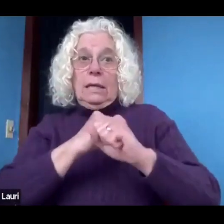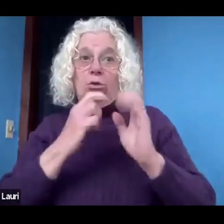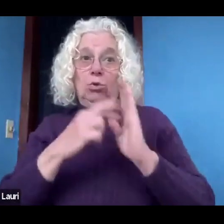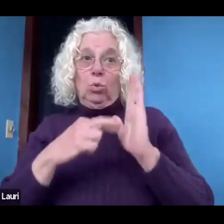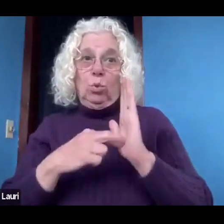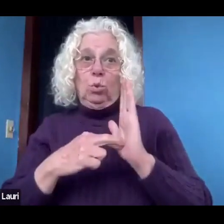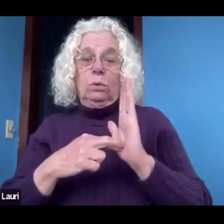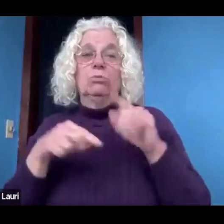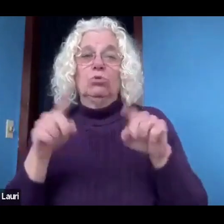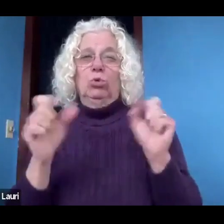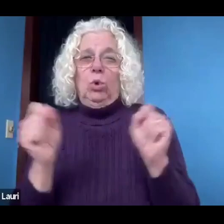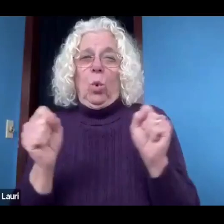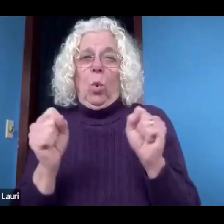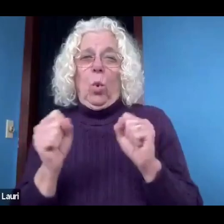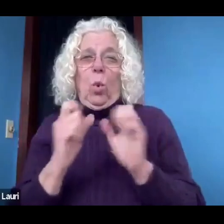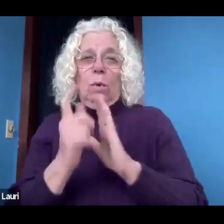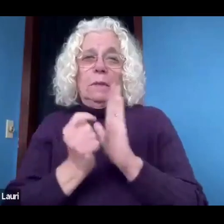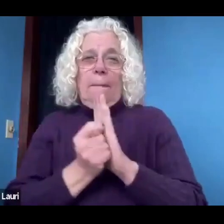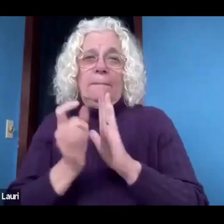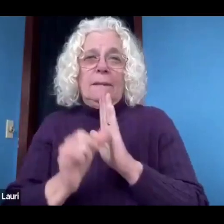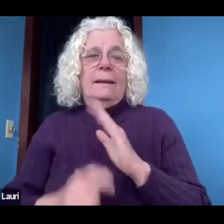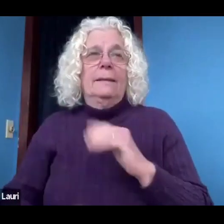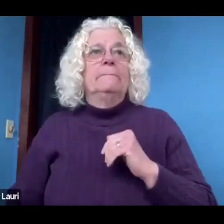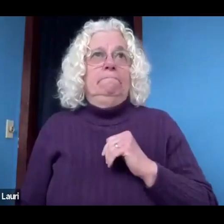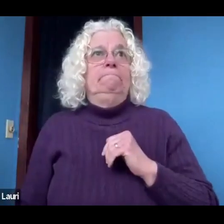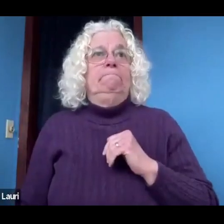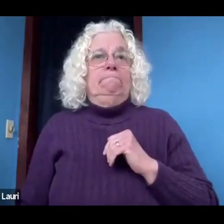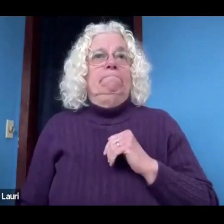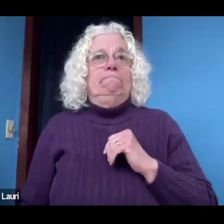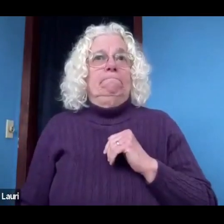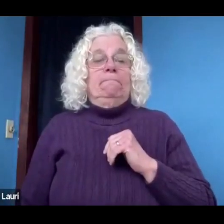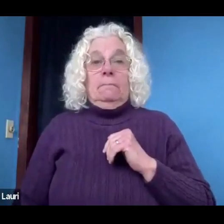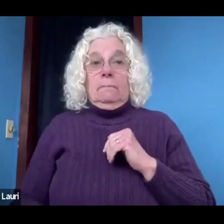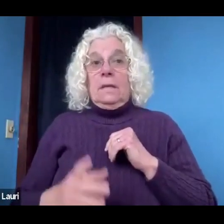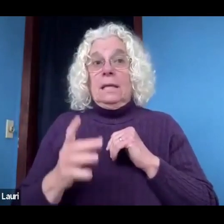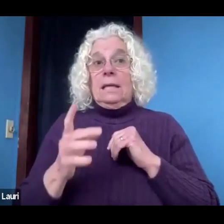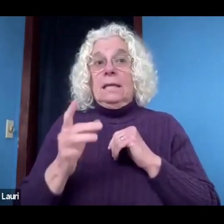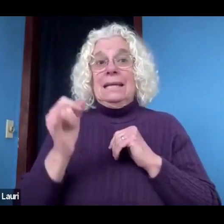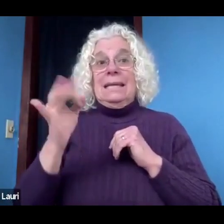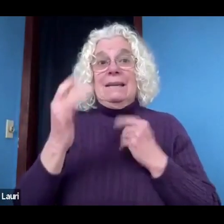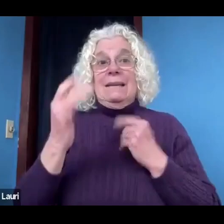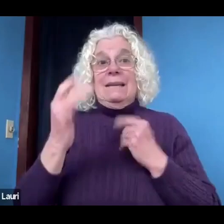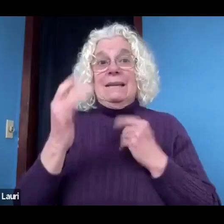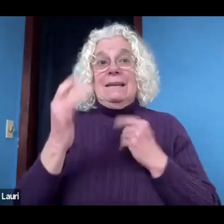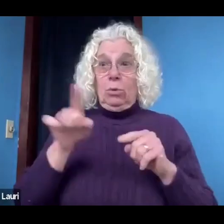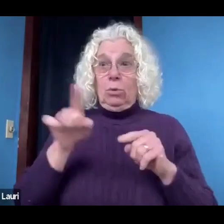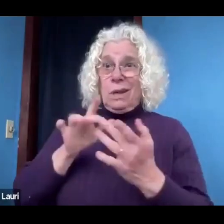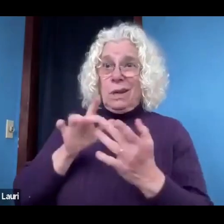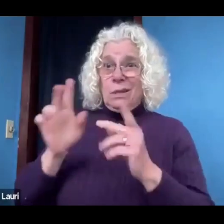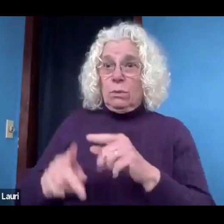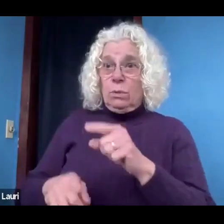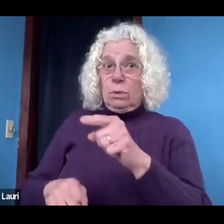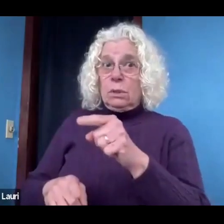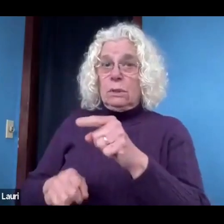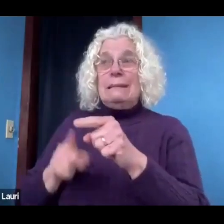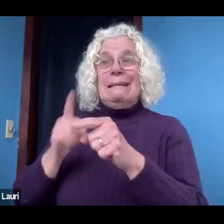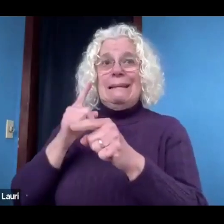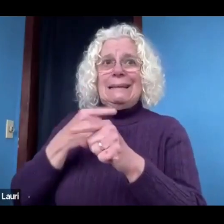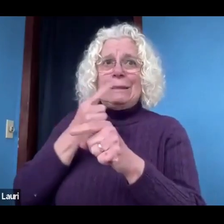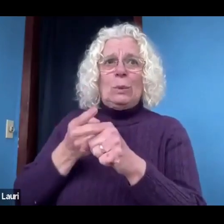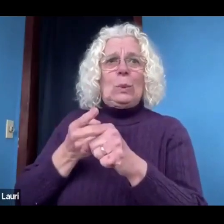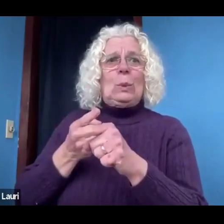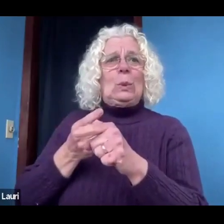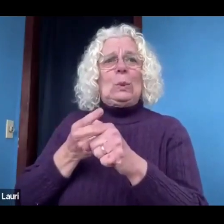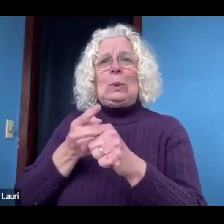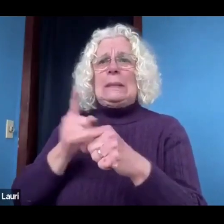weather. So that's good to know. So if you're ever in contact with somebody who's running into issues with that, it